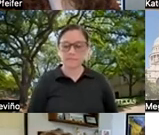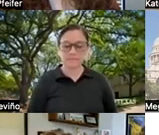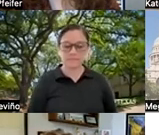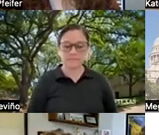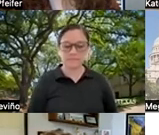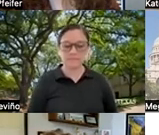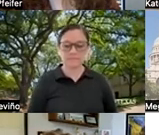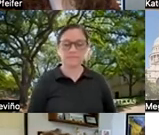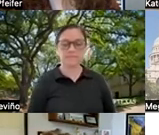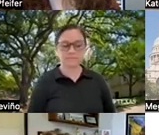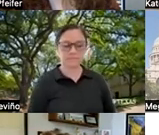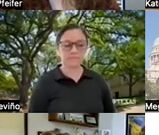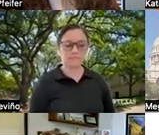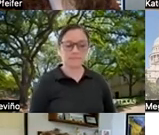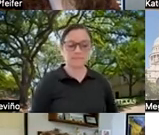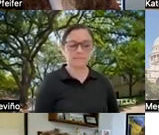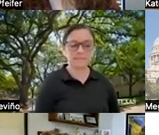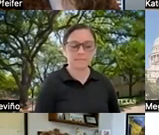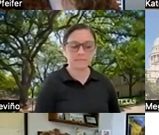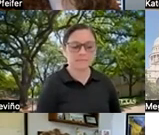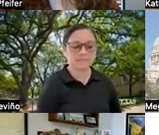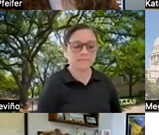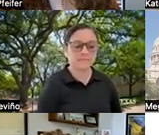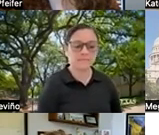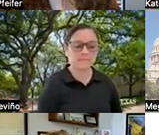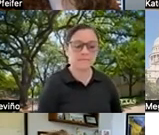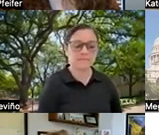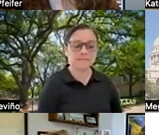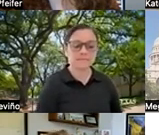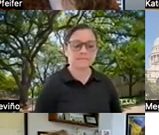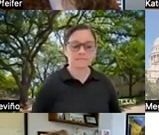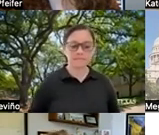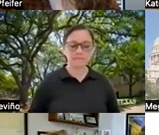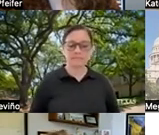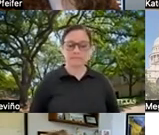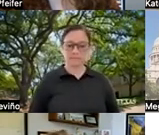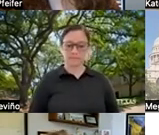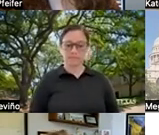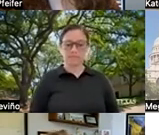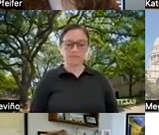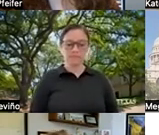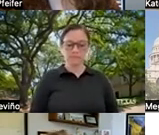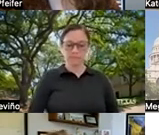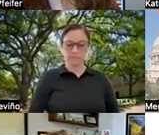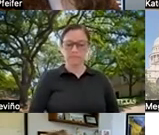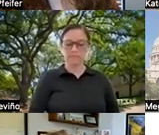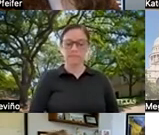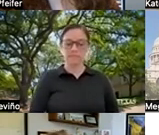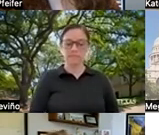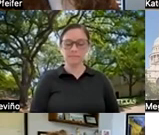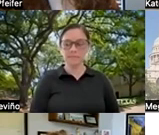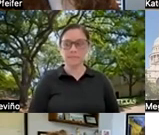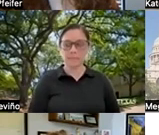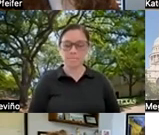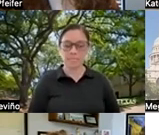an effective strategic plan. So an effective strategic plan reflects an ambitious and achievable path forward